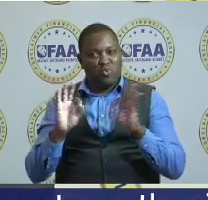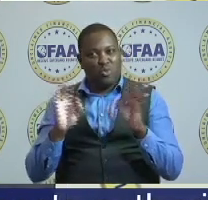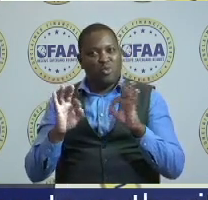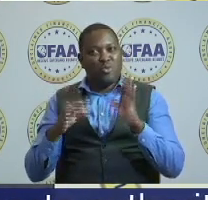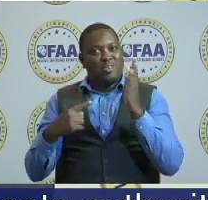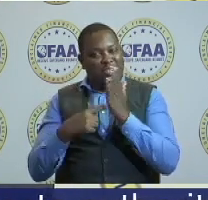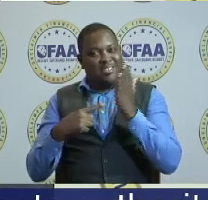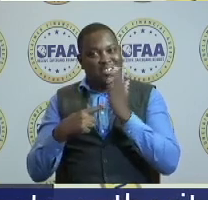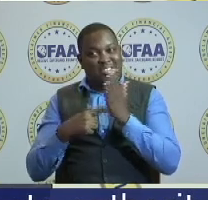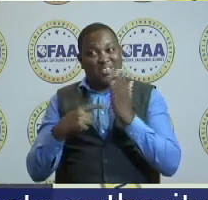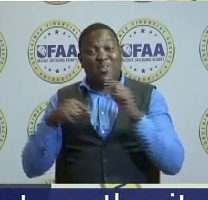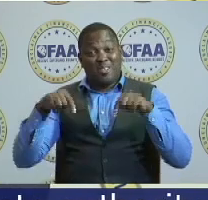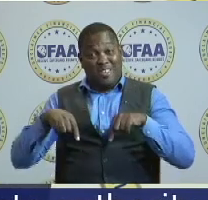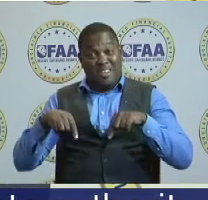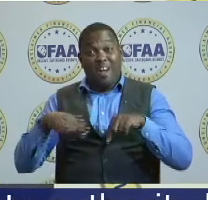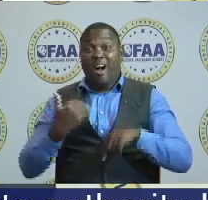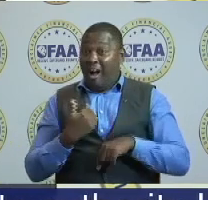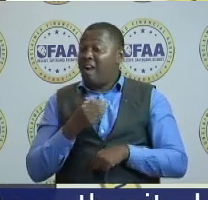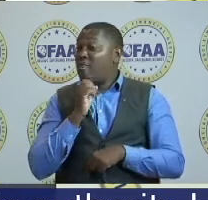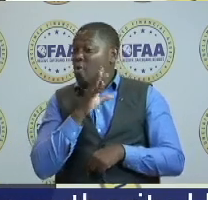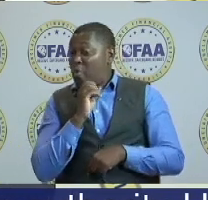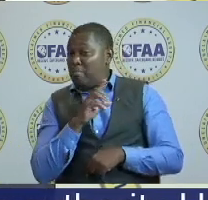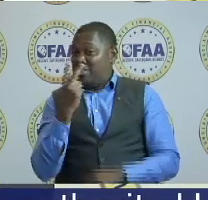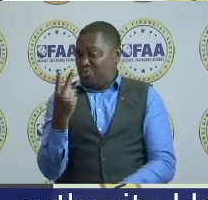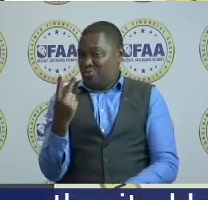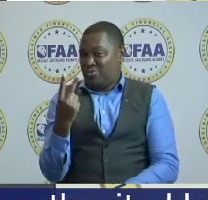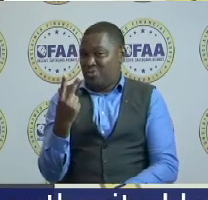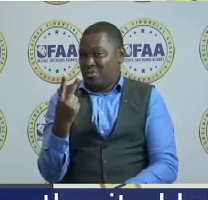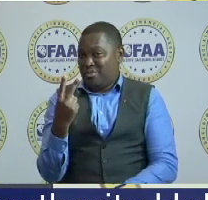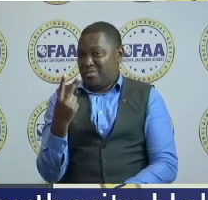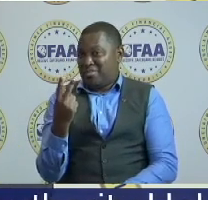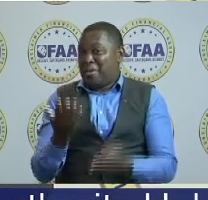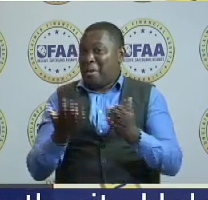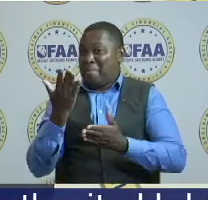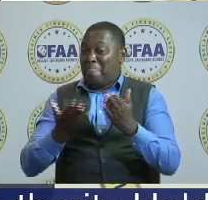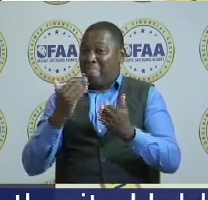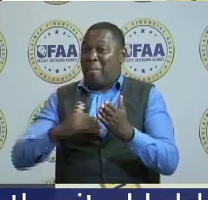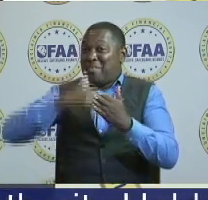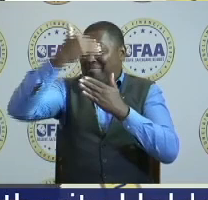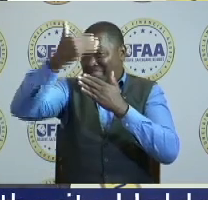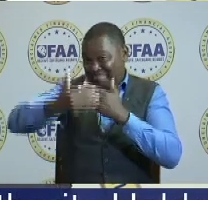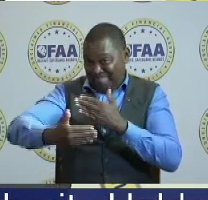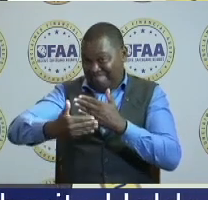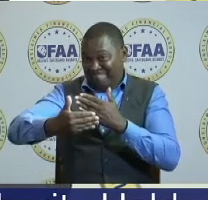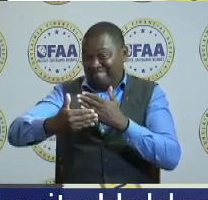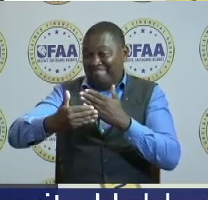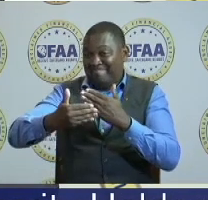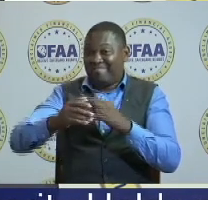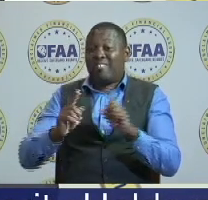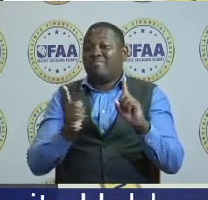two complaints that I would like to put forward for perhaps the next session. The first